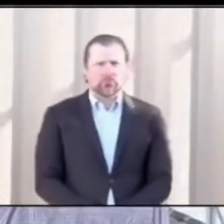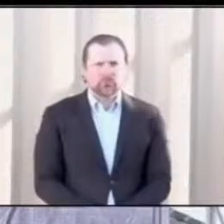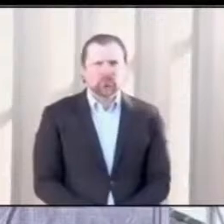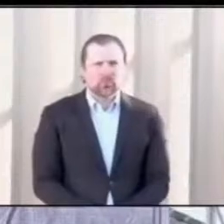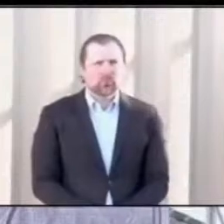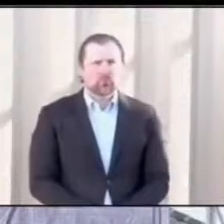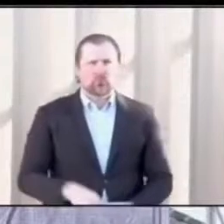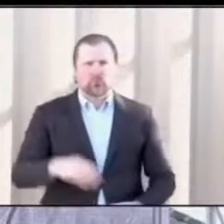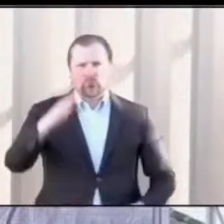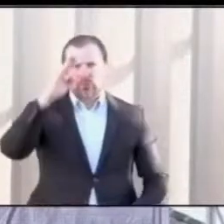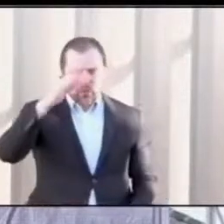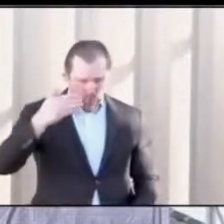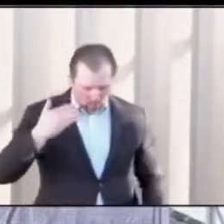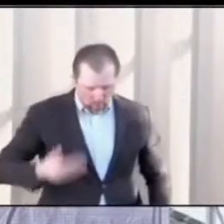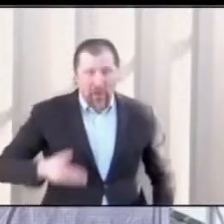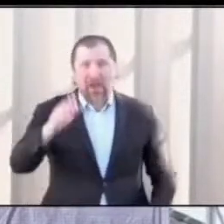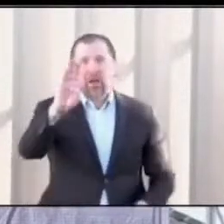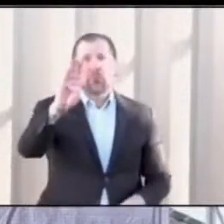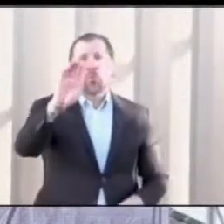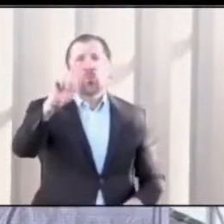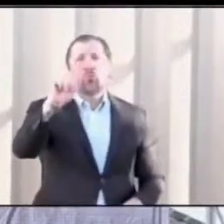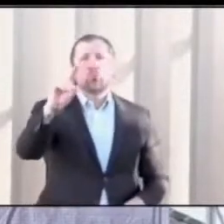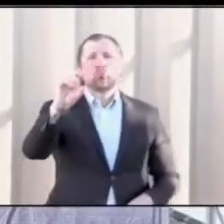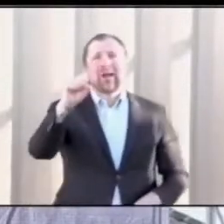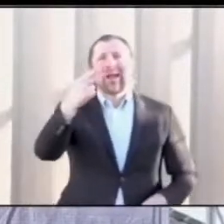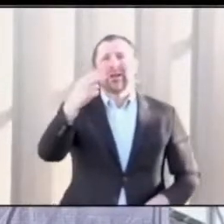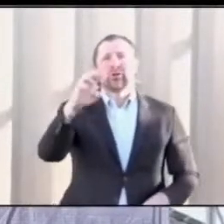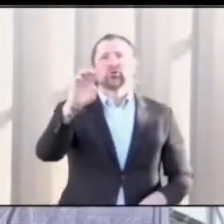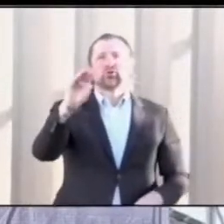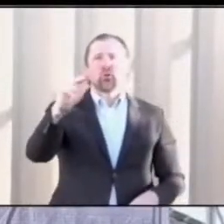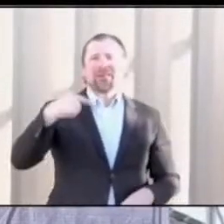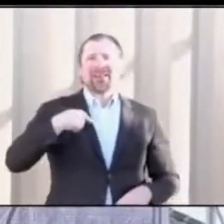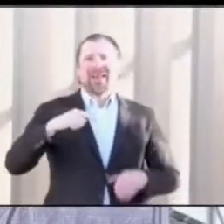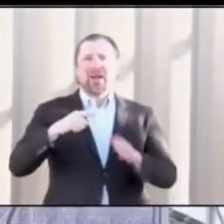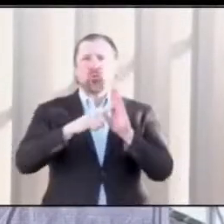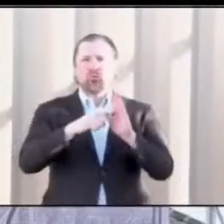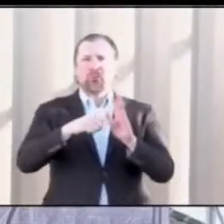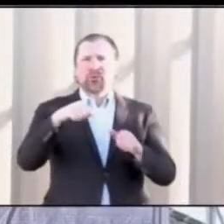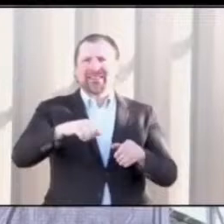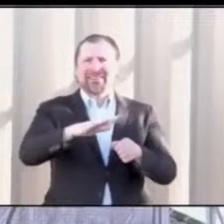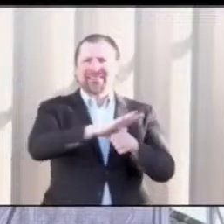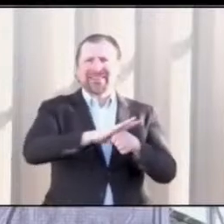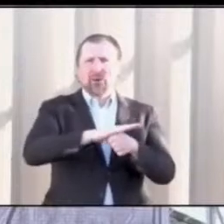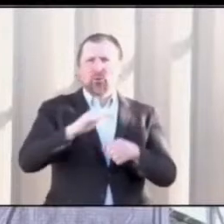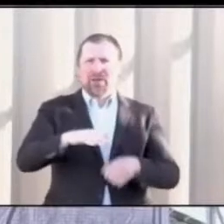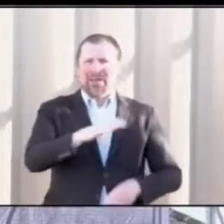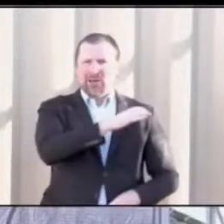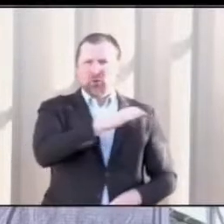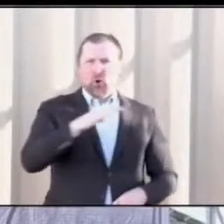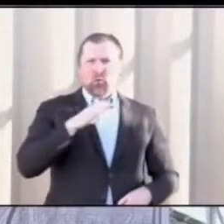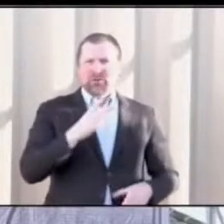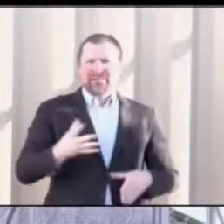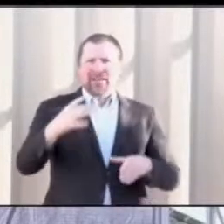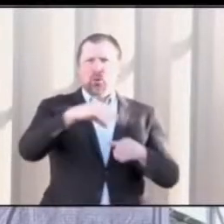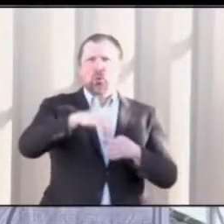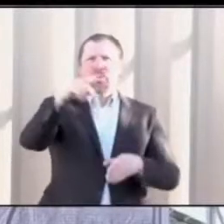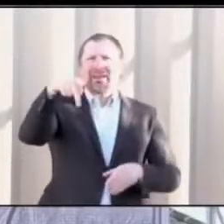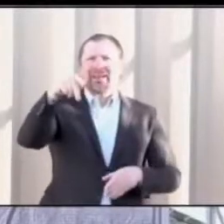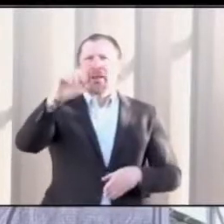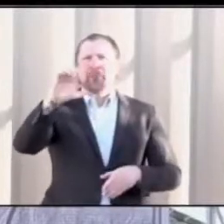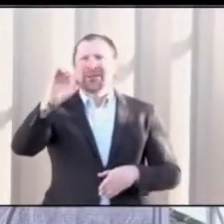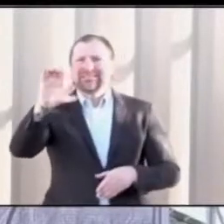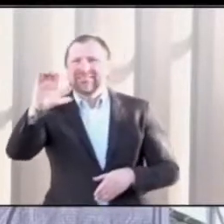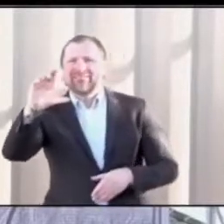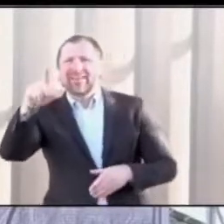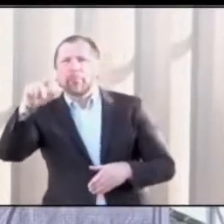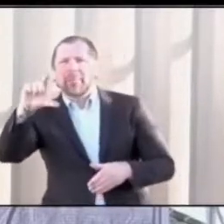Hello, I'm Brad Sherman. I represent this area in Congress, including the Palisades, Malibu, Brentwood, all of